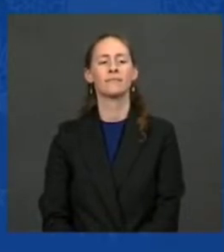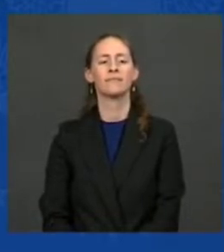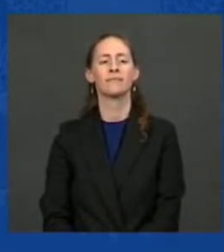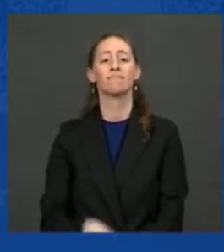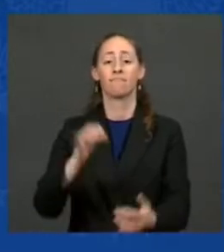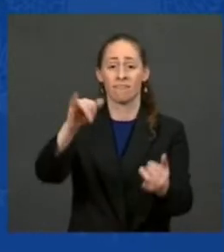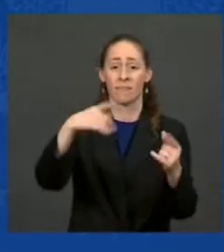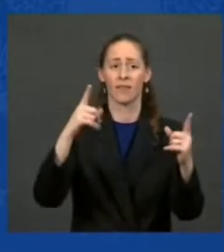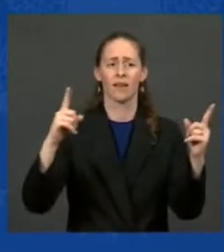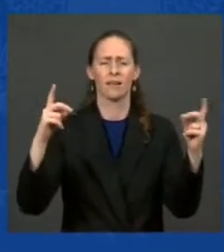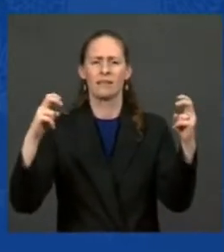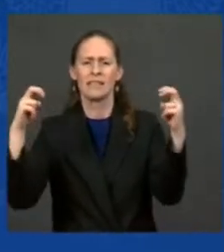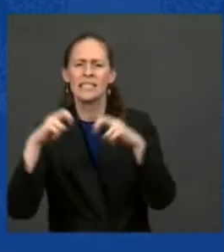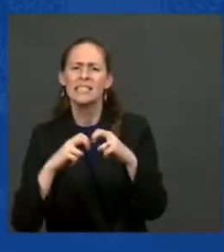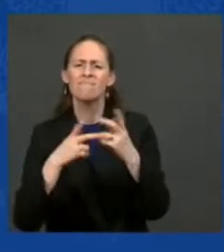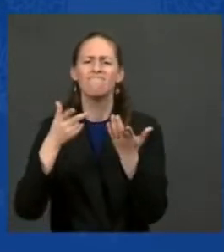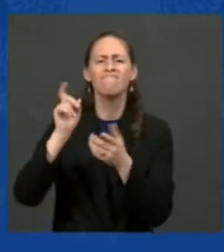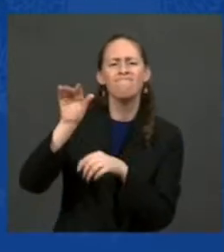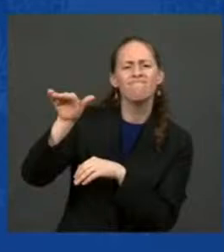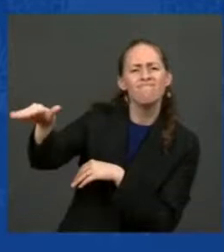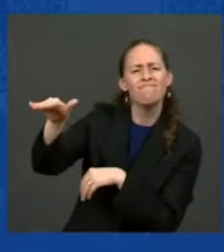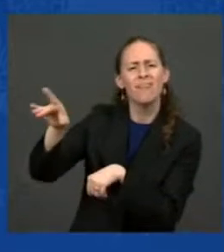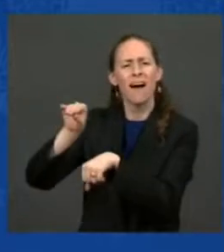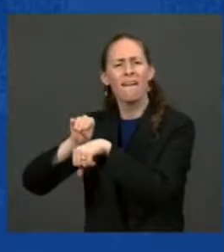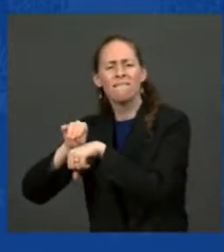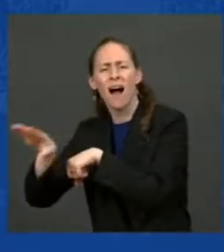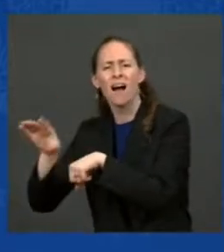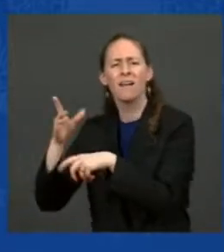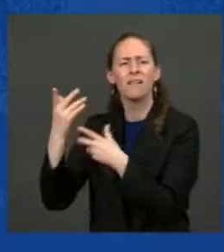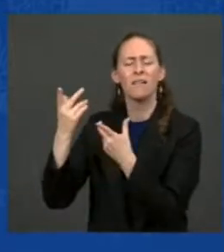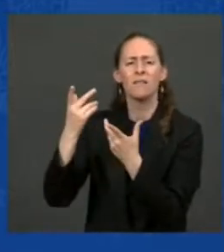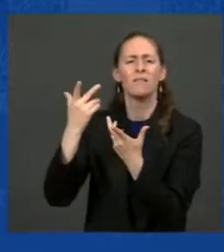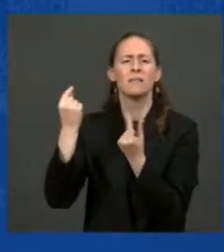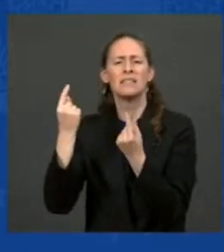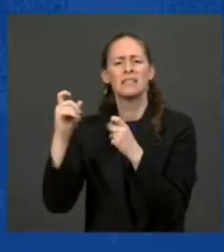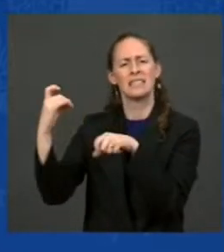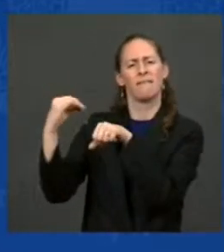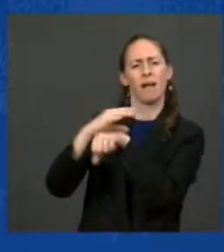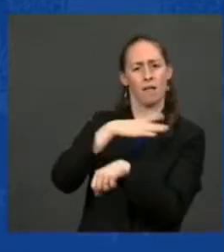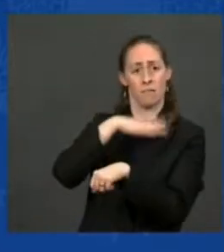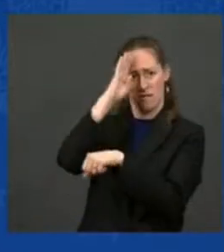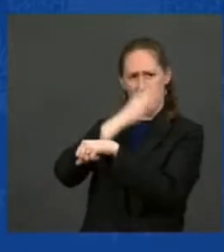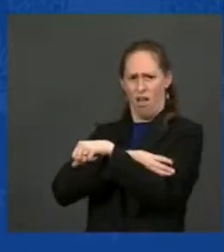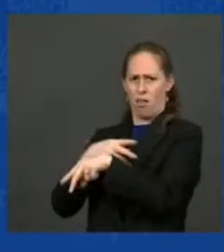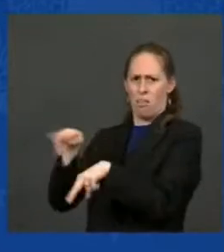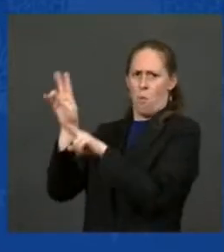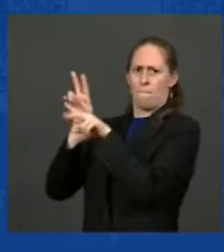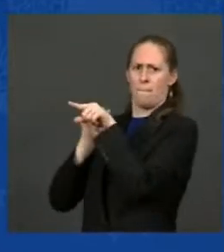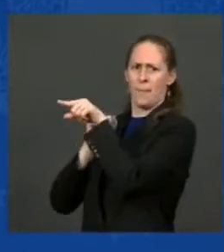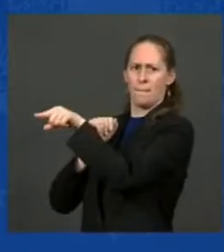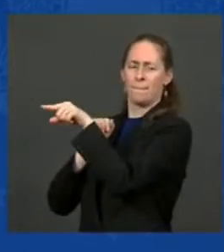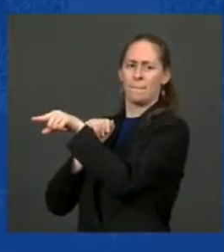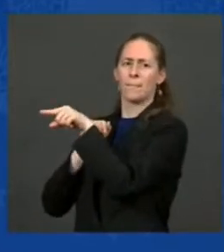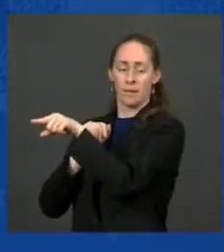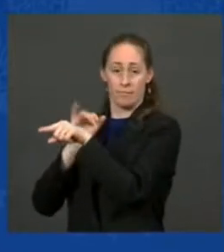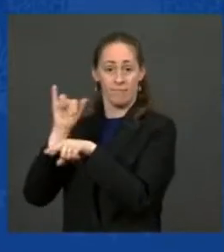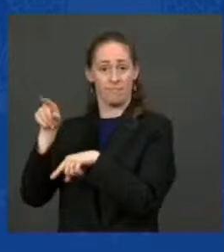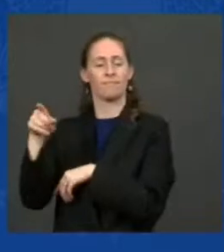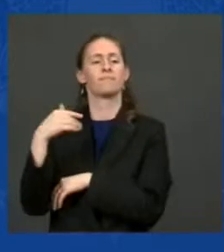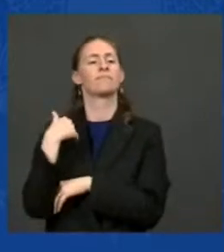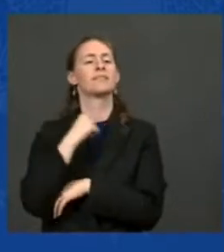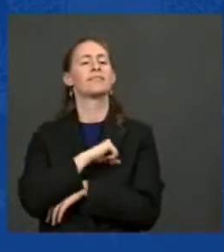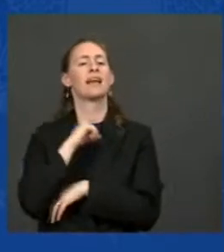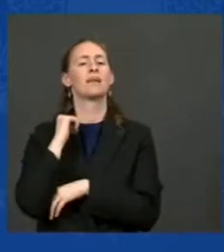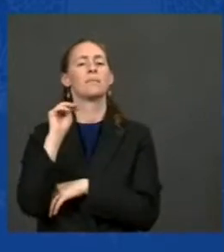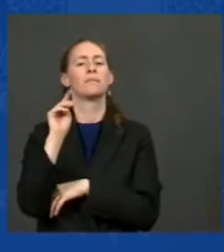admirer, and I think the senator knows that. And Senator Murphy, if I have to summon in the foxhole with me, I want Murph